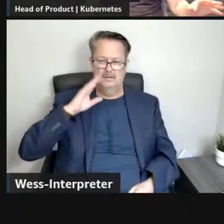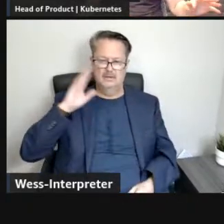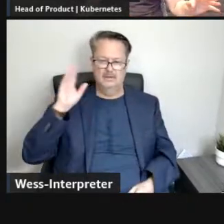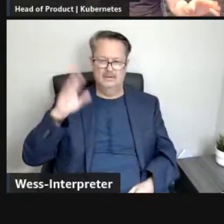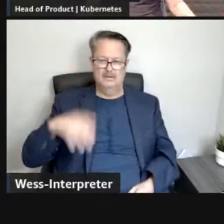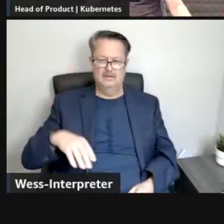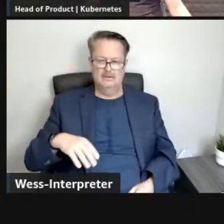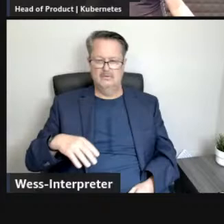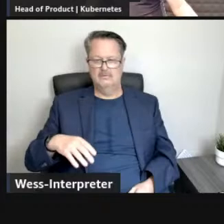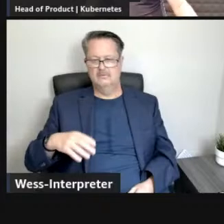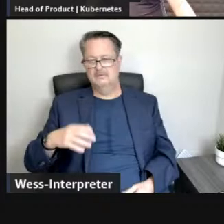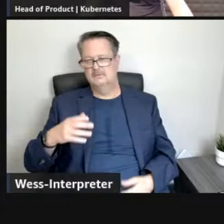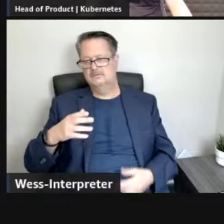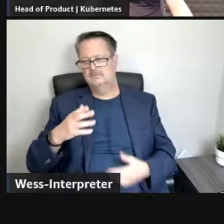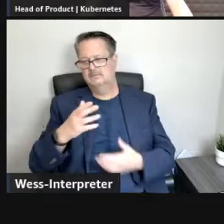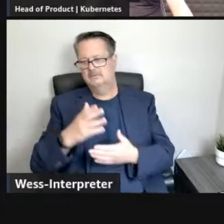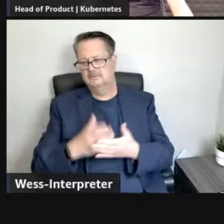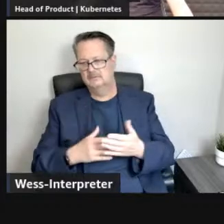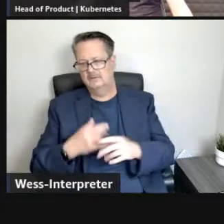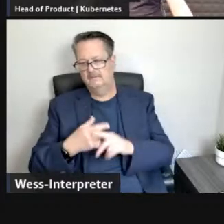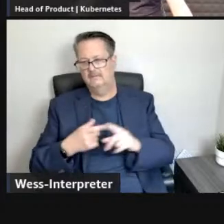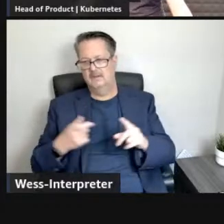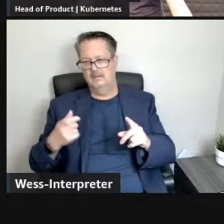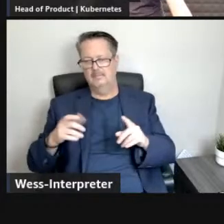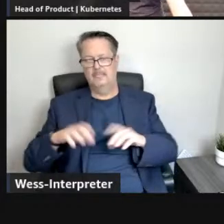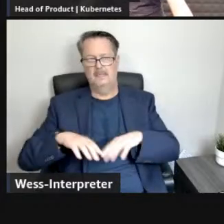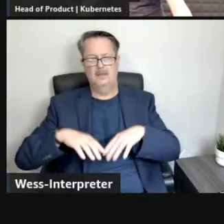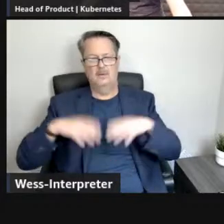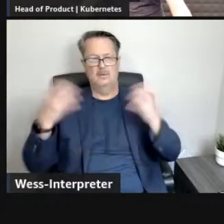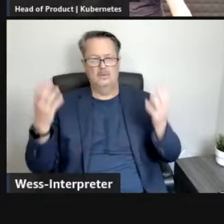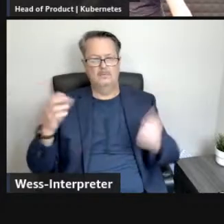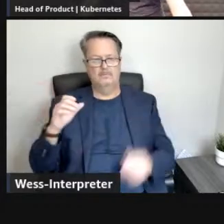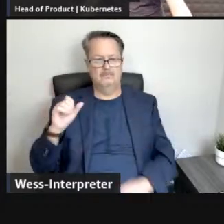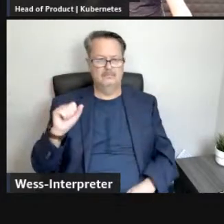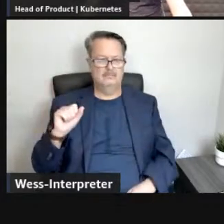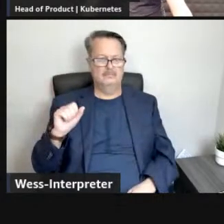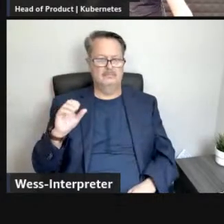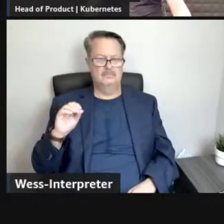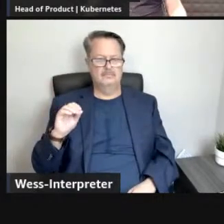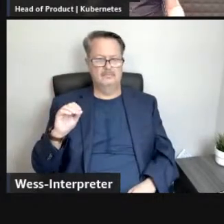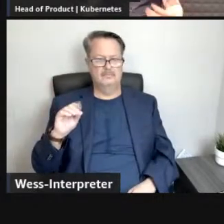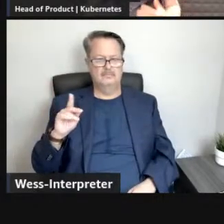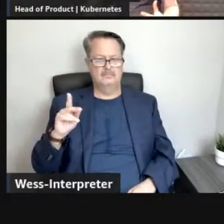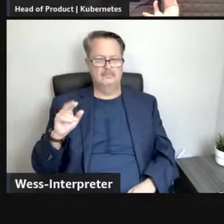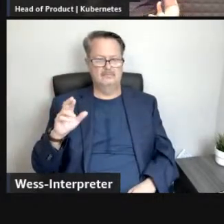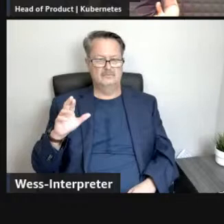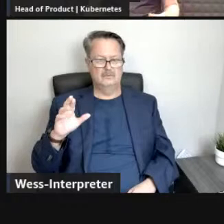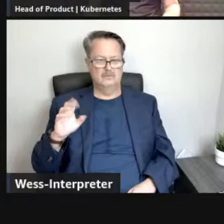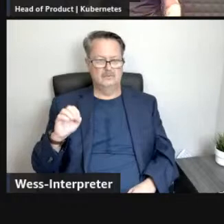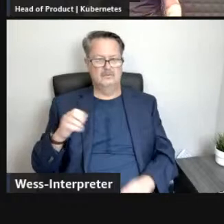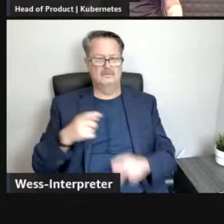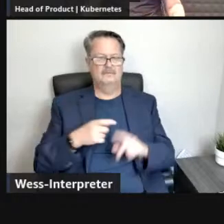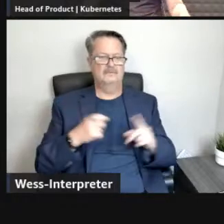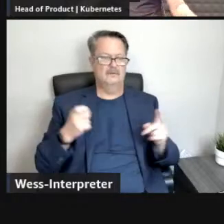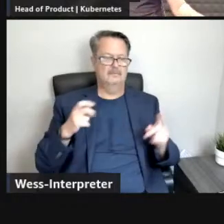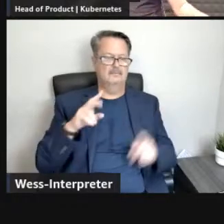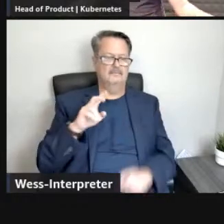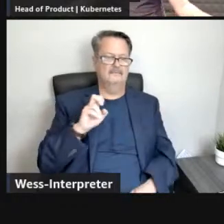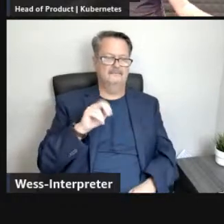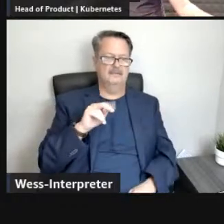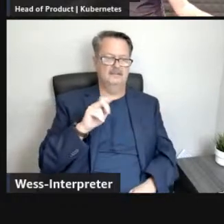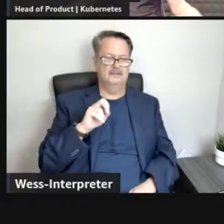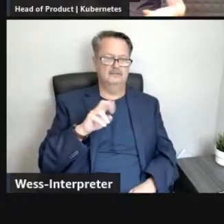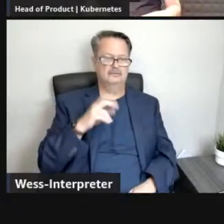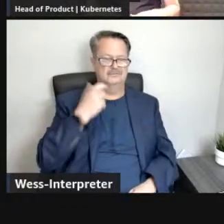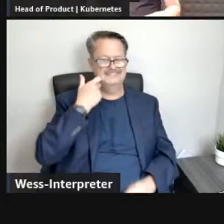come from the open source. They also come from vendors. And so what we've launched recently is the ability to